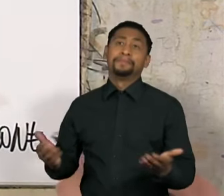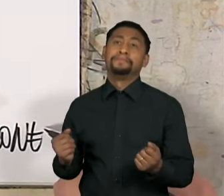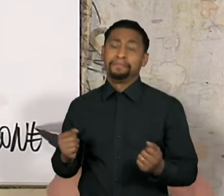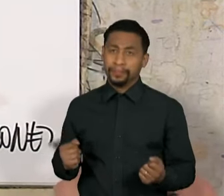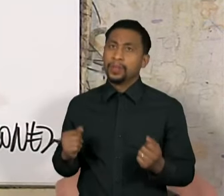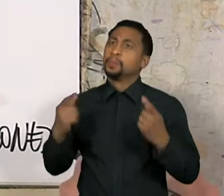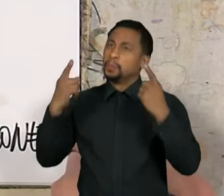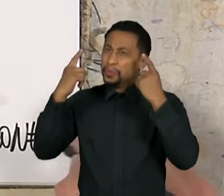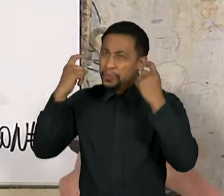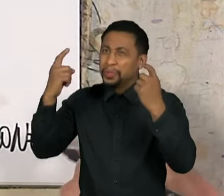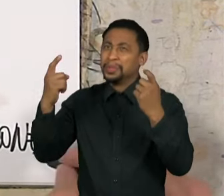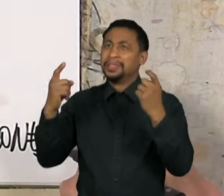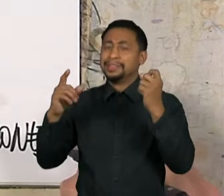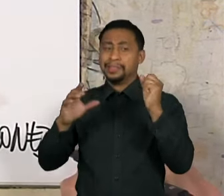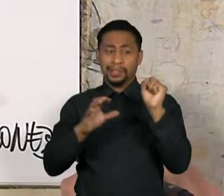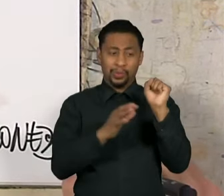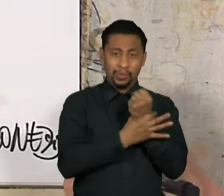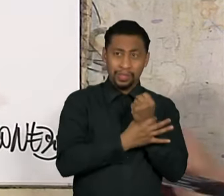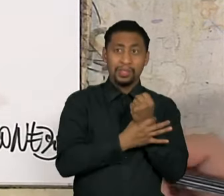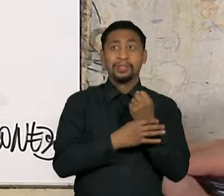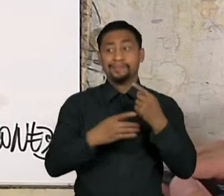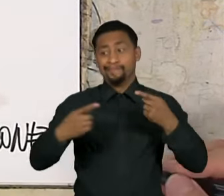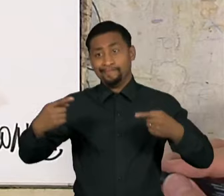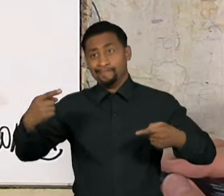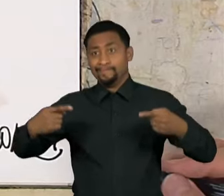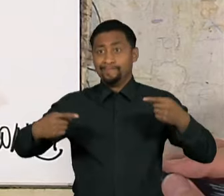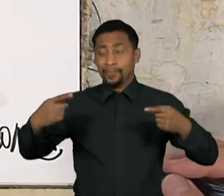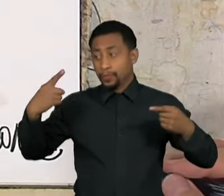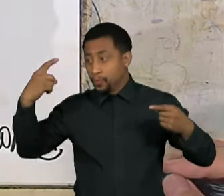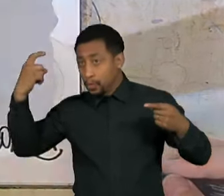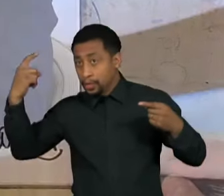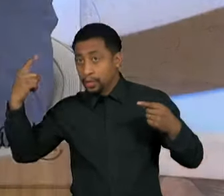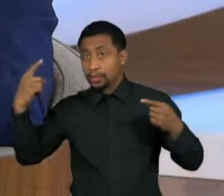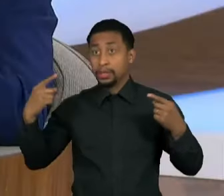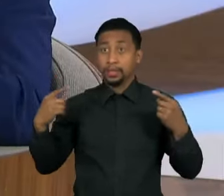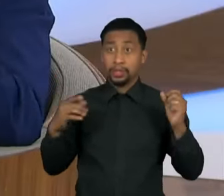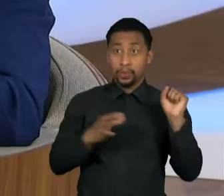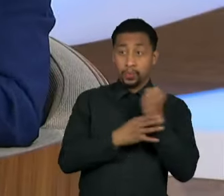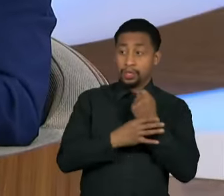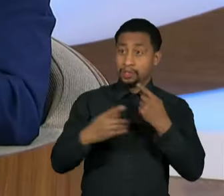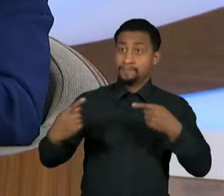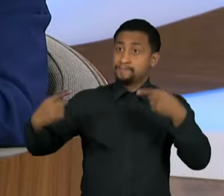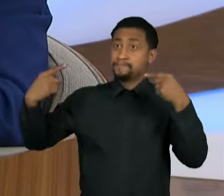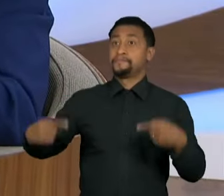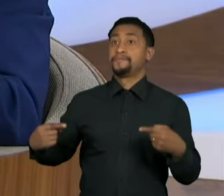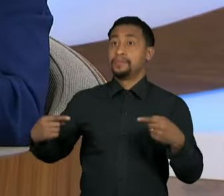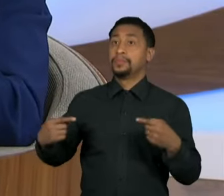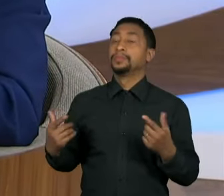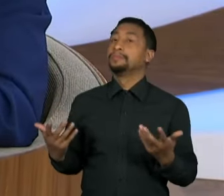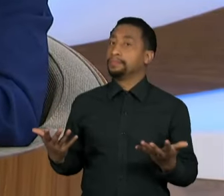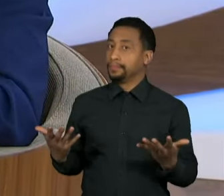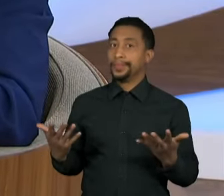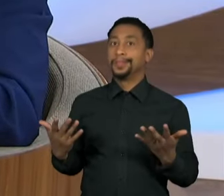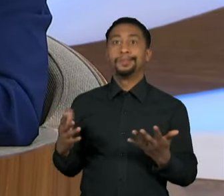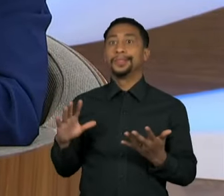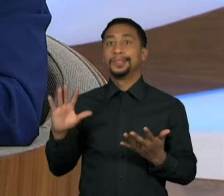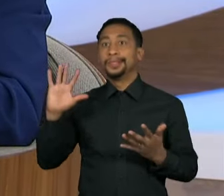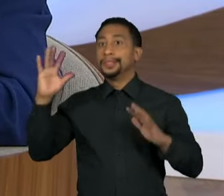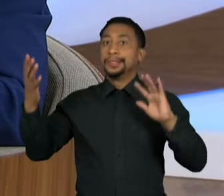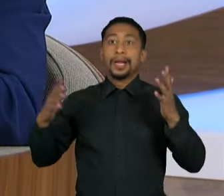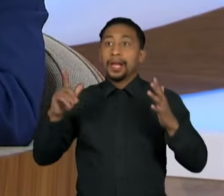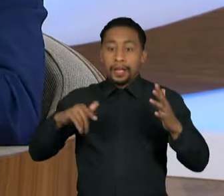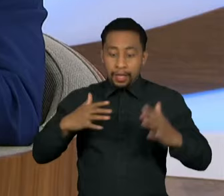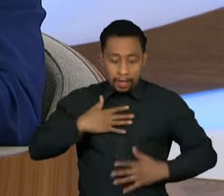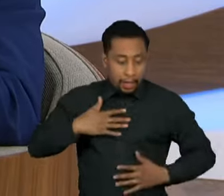is the value opposed to violence, the alternative, these are not only matters